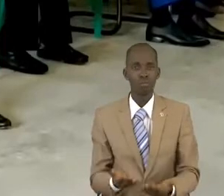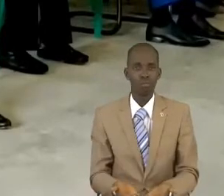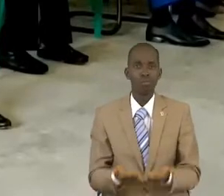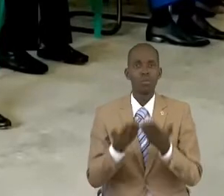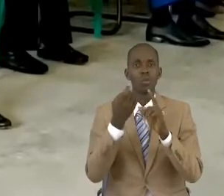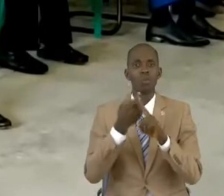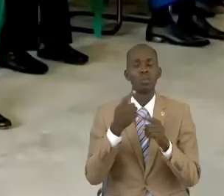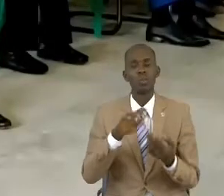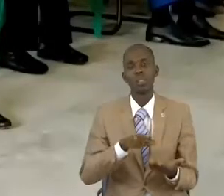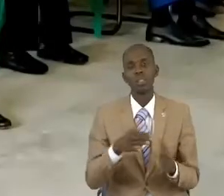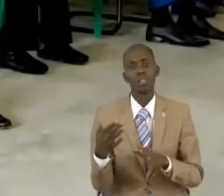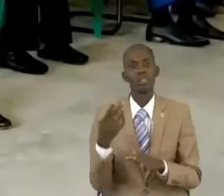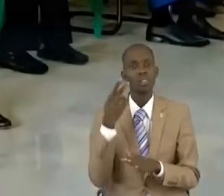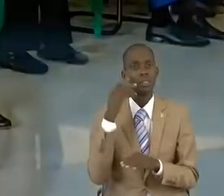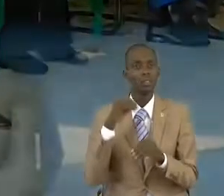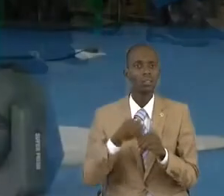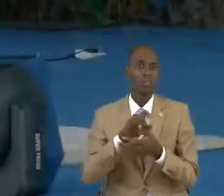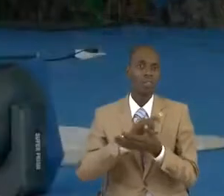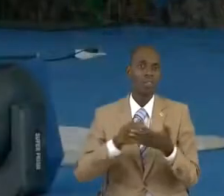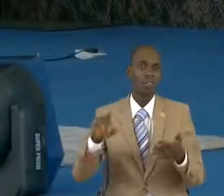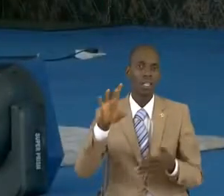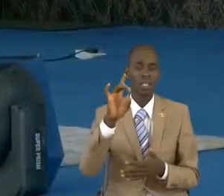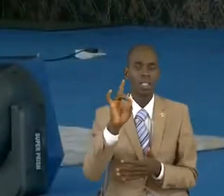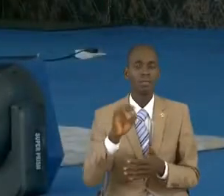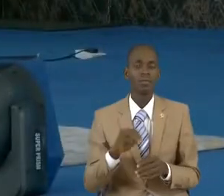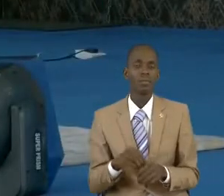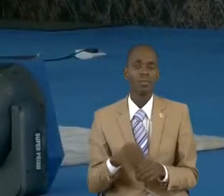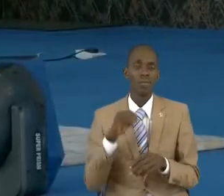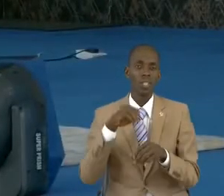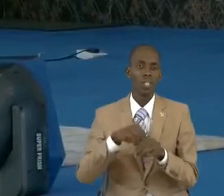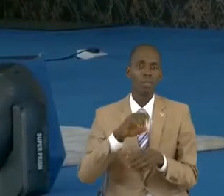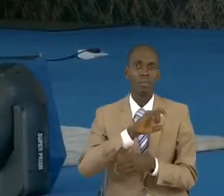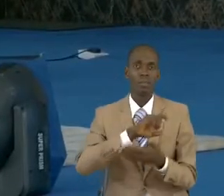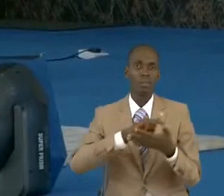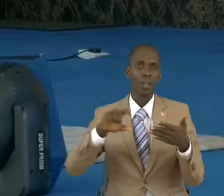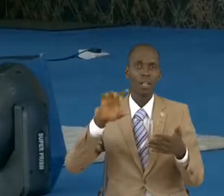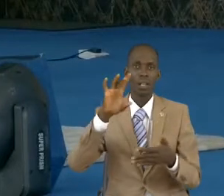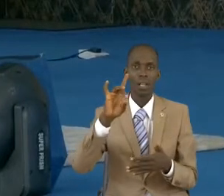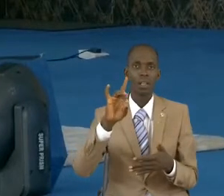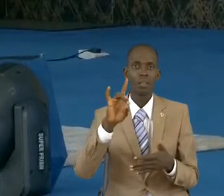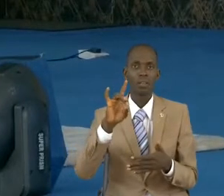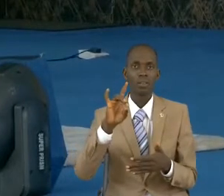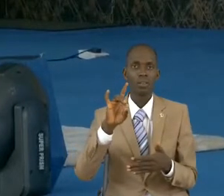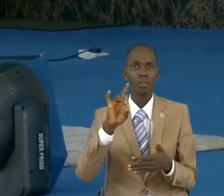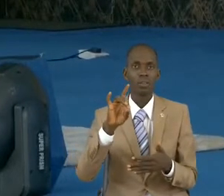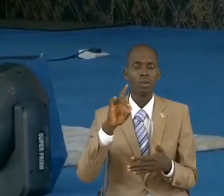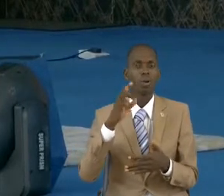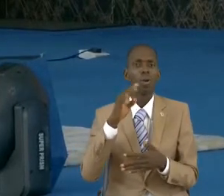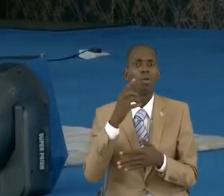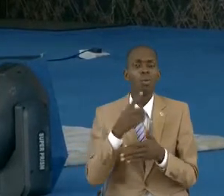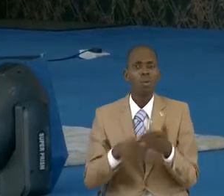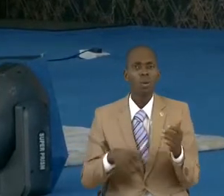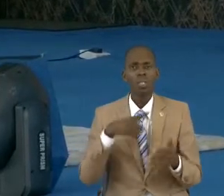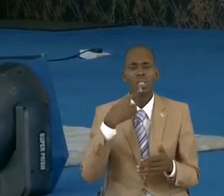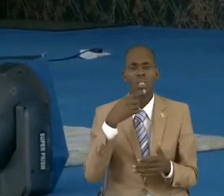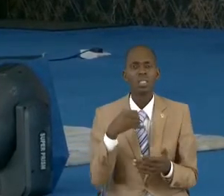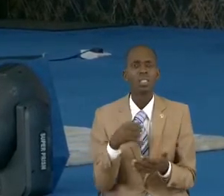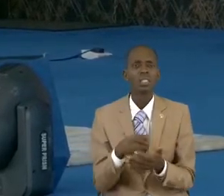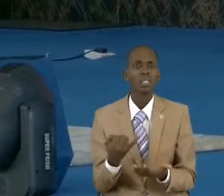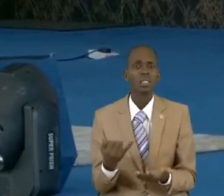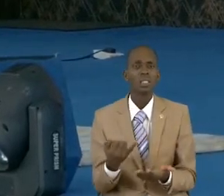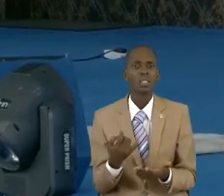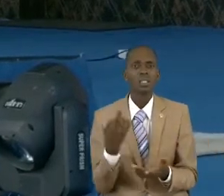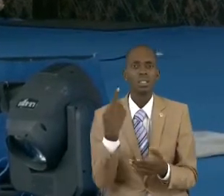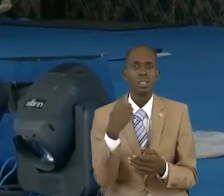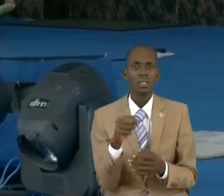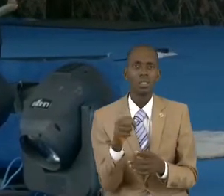told in verse 8, it says in verse 8, but what saith it? The word